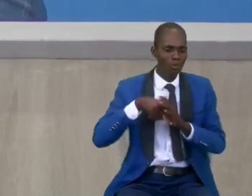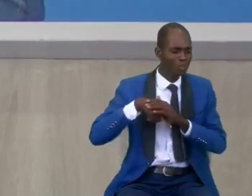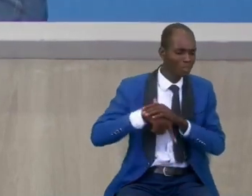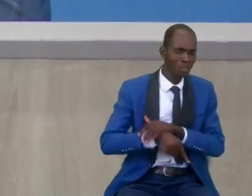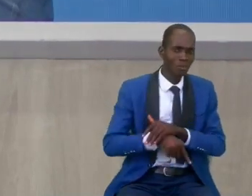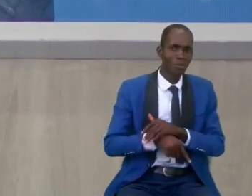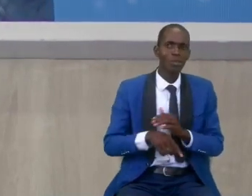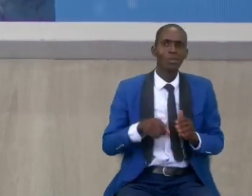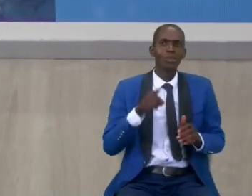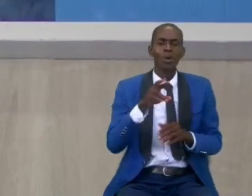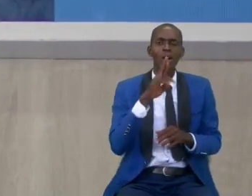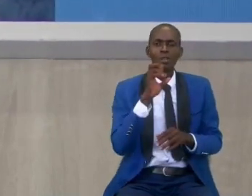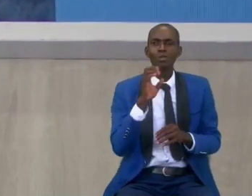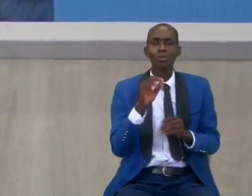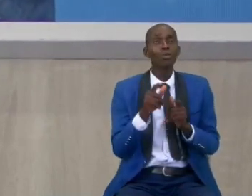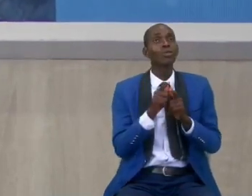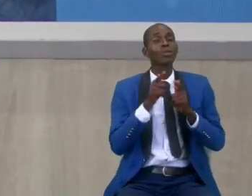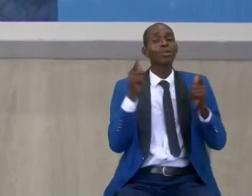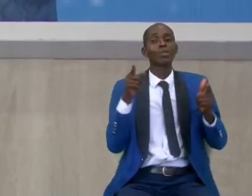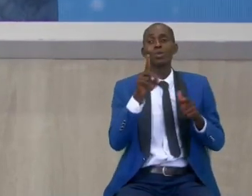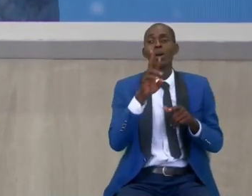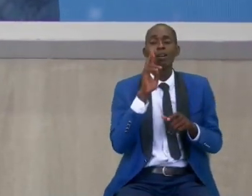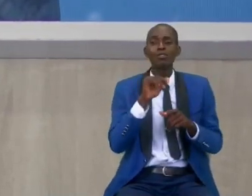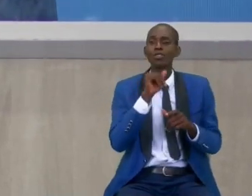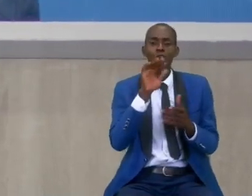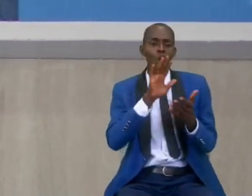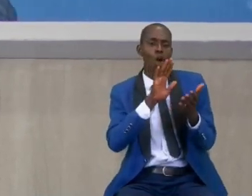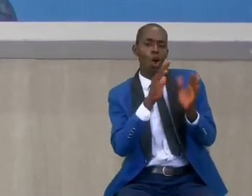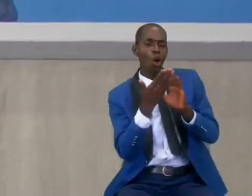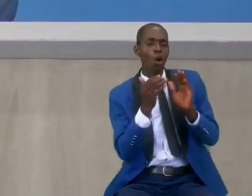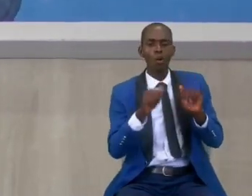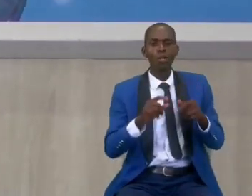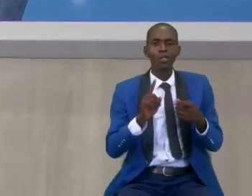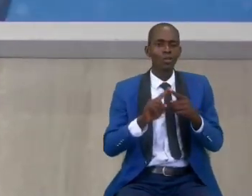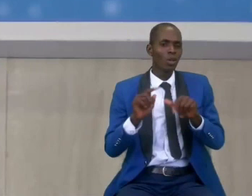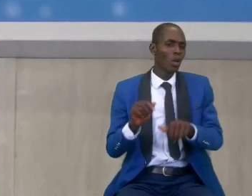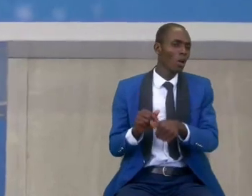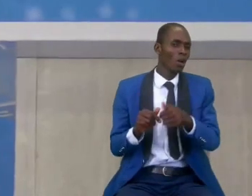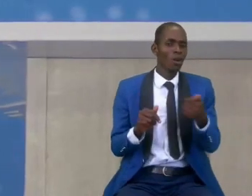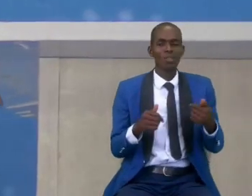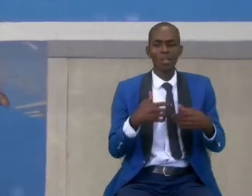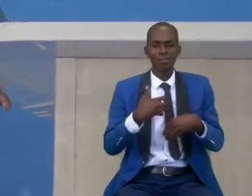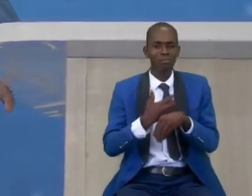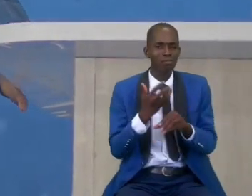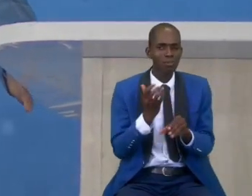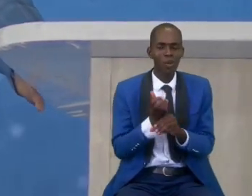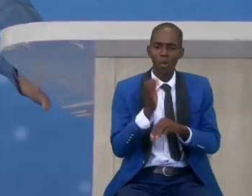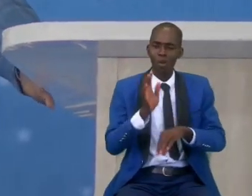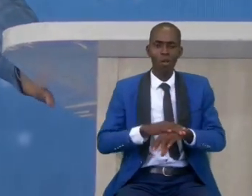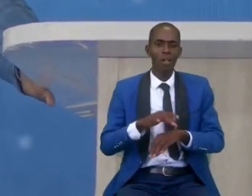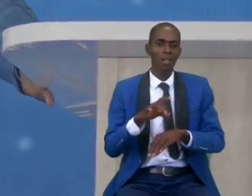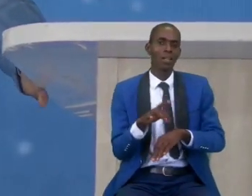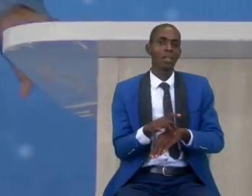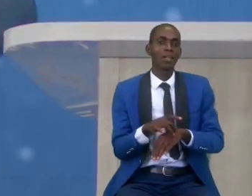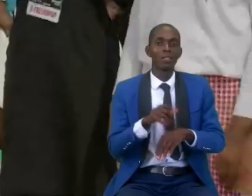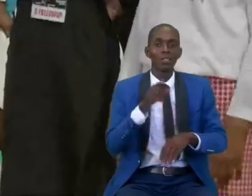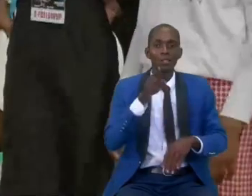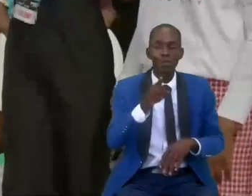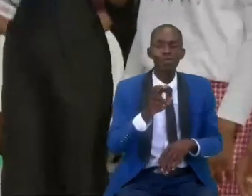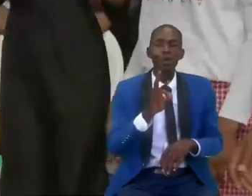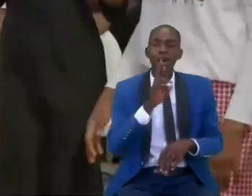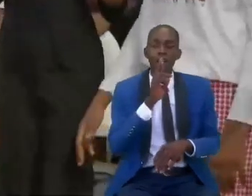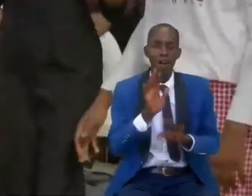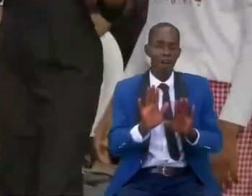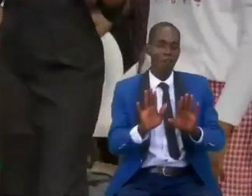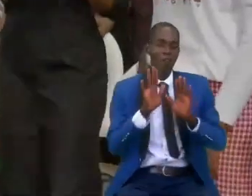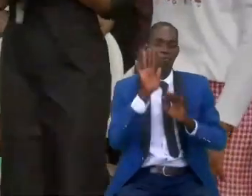to any other creature on earth. You are fearfully and wonderfully made. And I